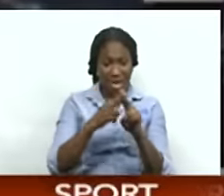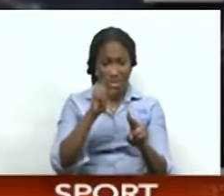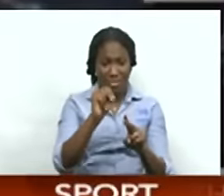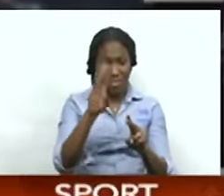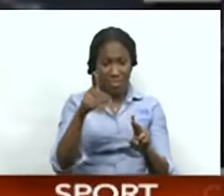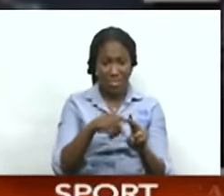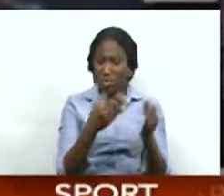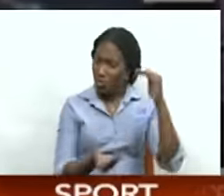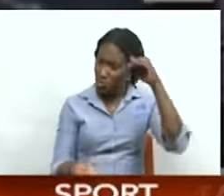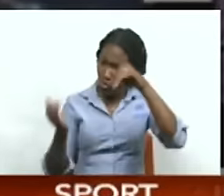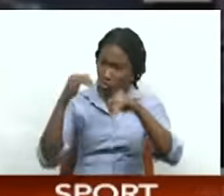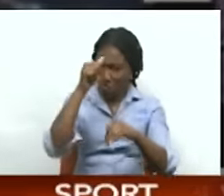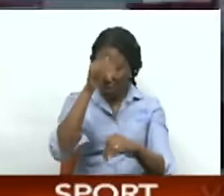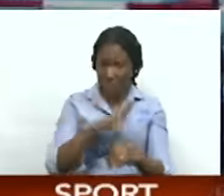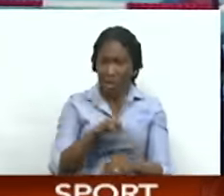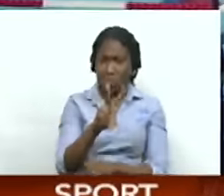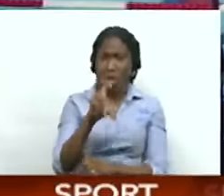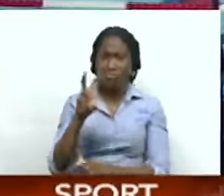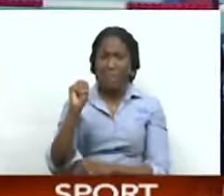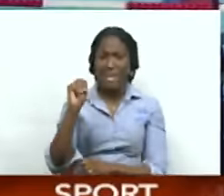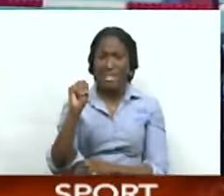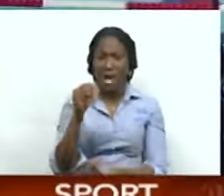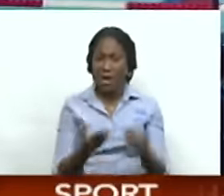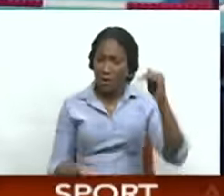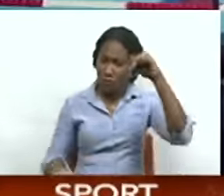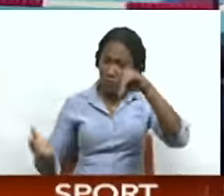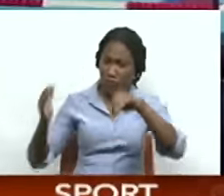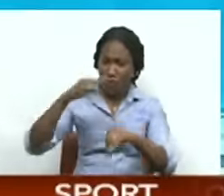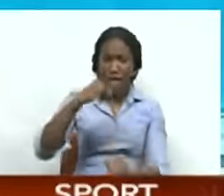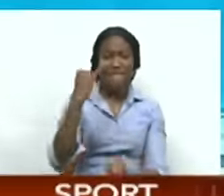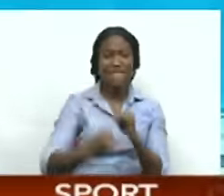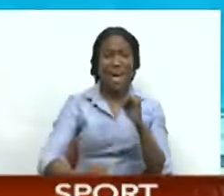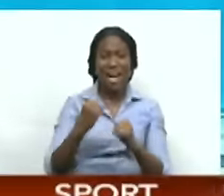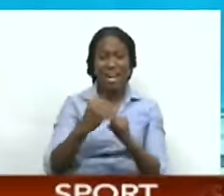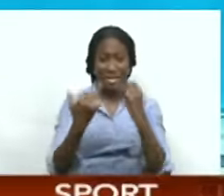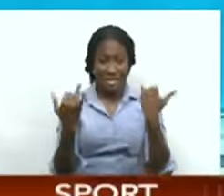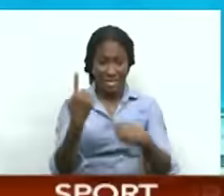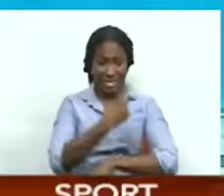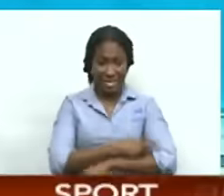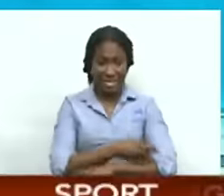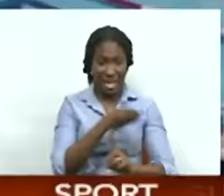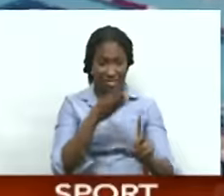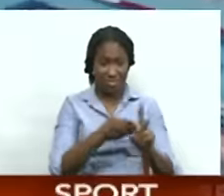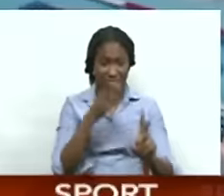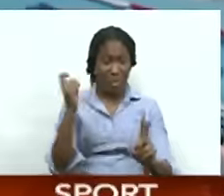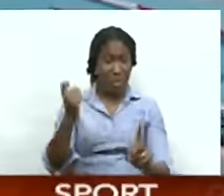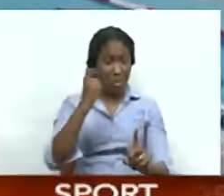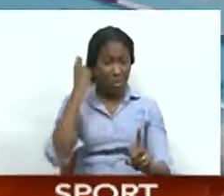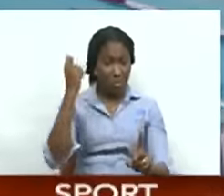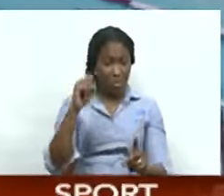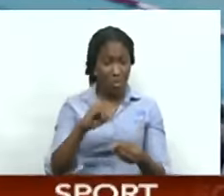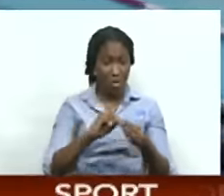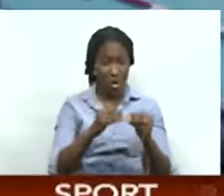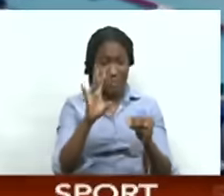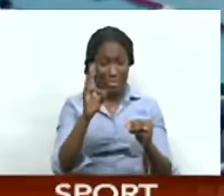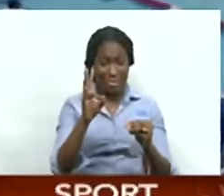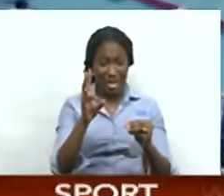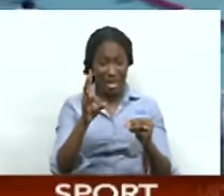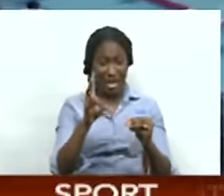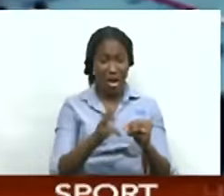200-meter Freestyle C-Final. Earlier today, Blackman won preliminary heat number 7 out of 10 at the Alan Jones